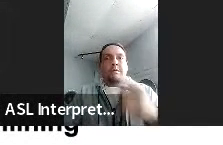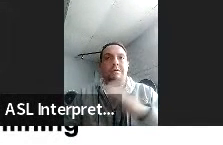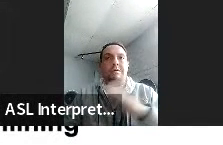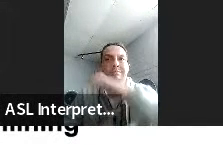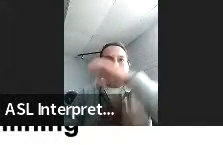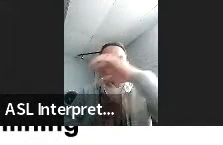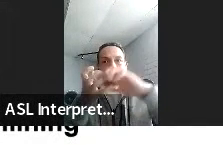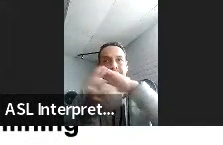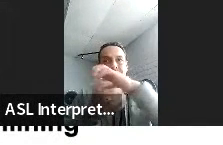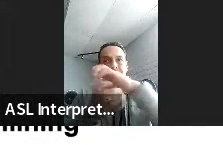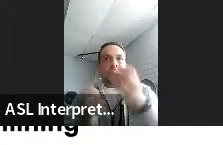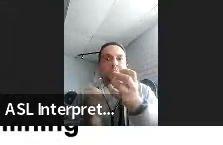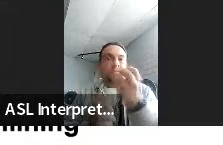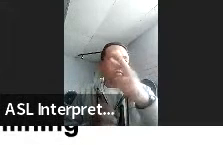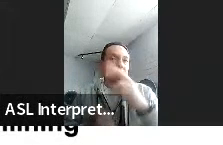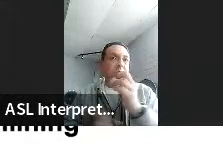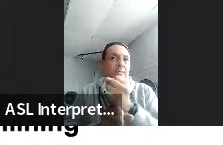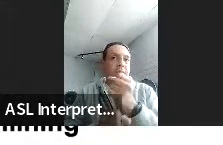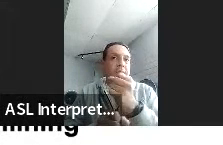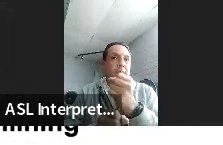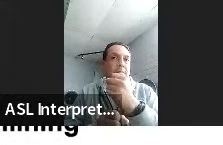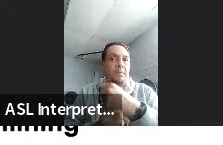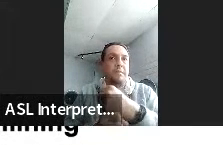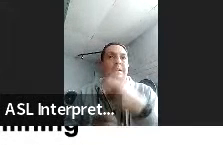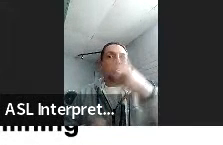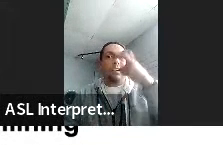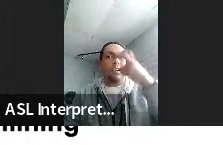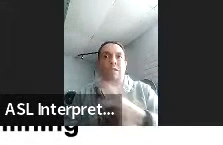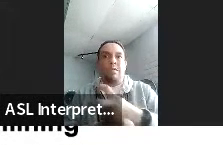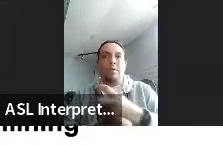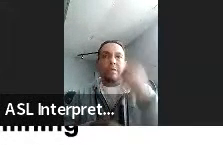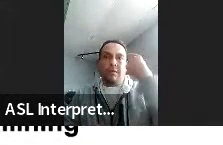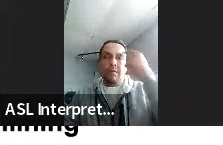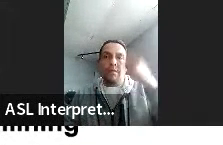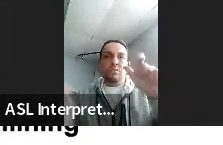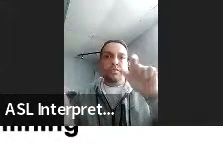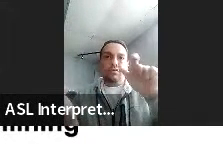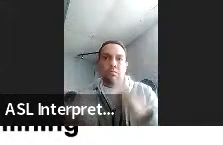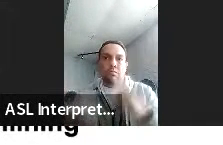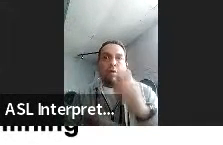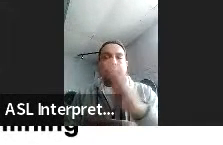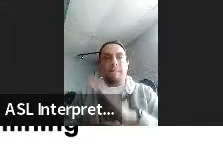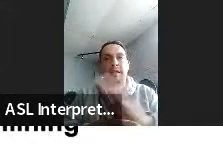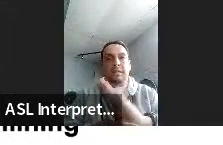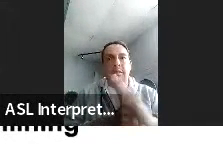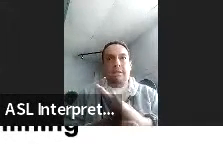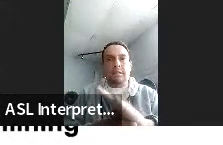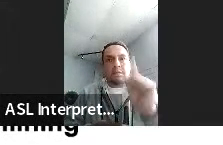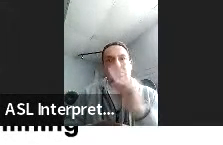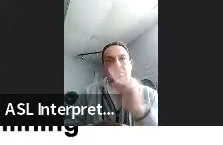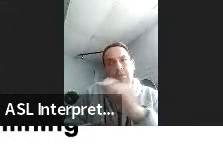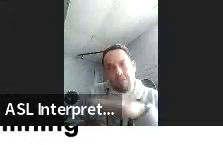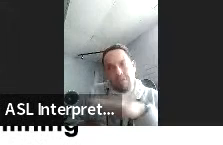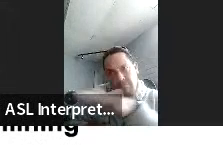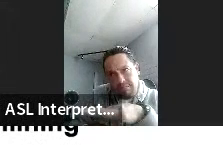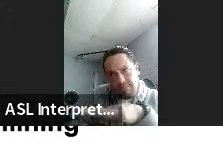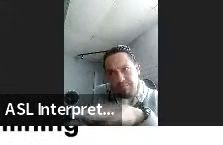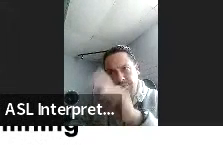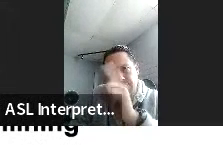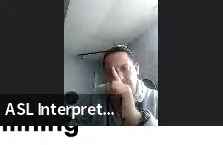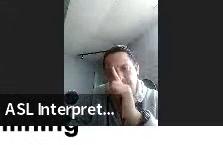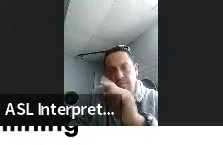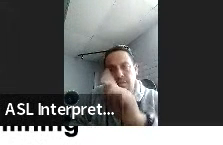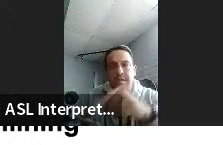hard for small businesses to know where they can locate and what they can do in their space. For example, zoning is very